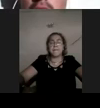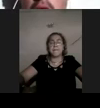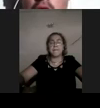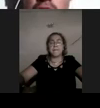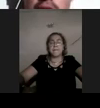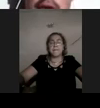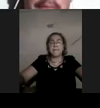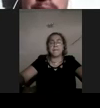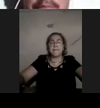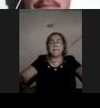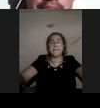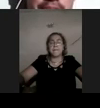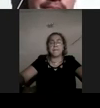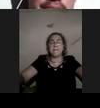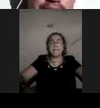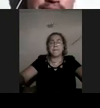Ah, okay.